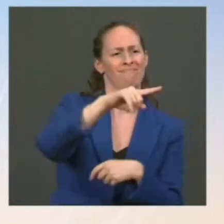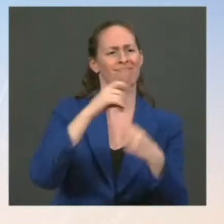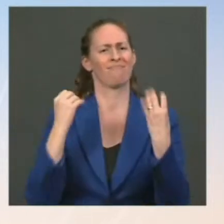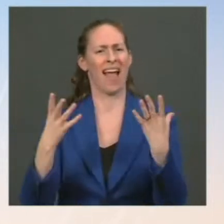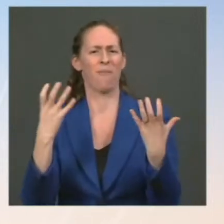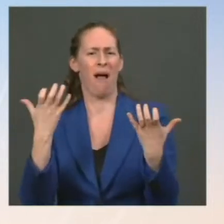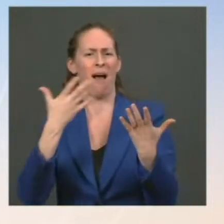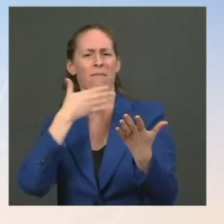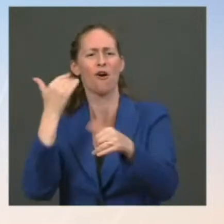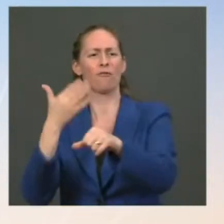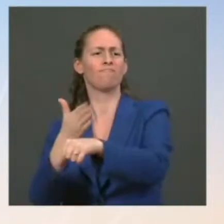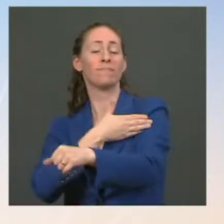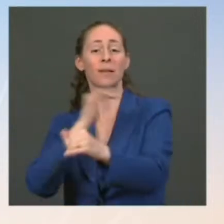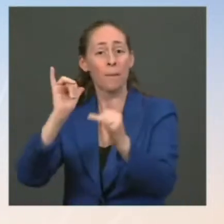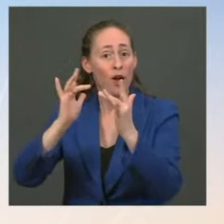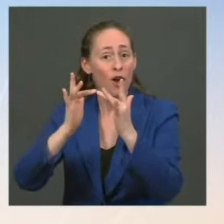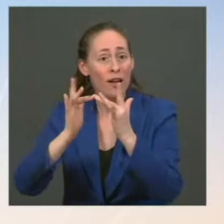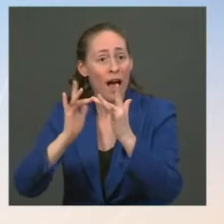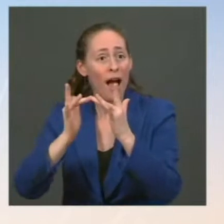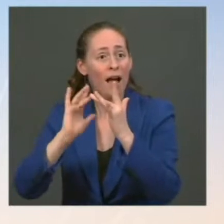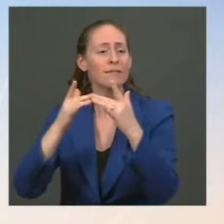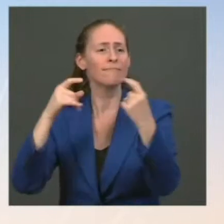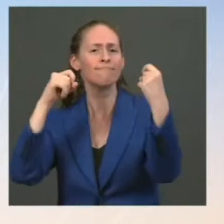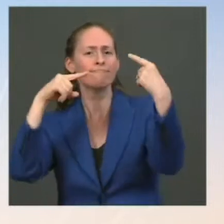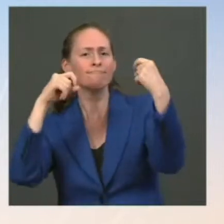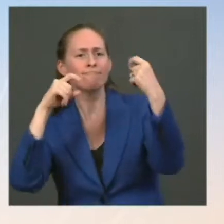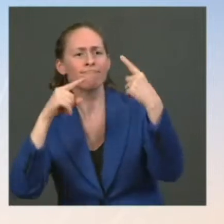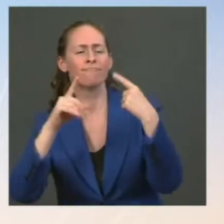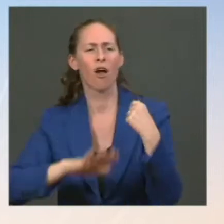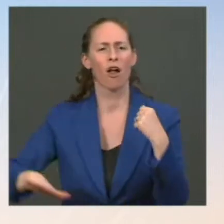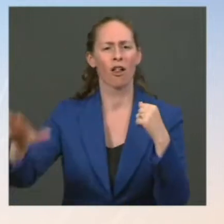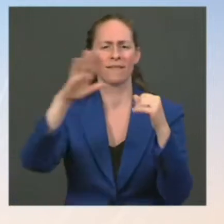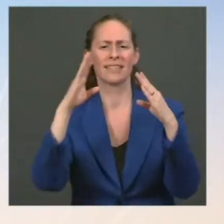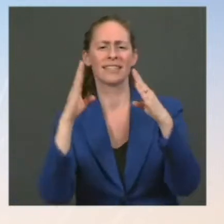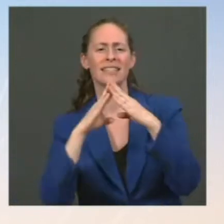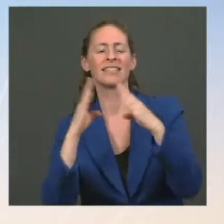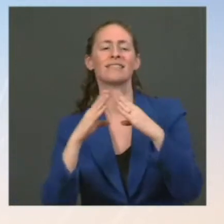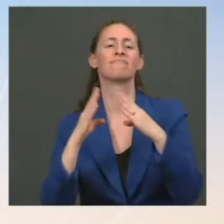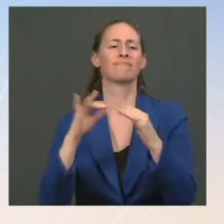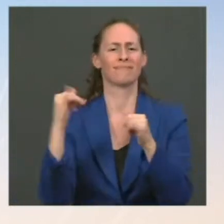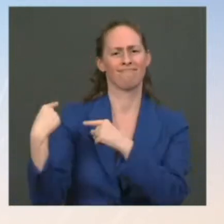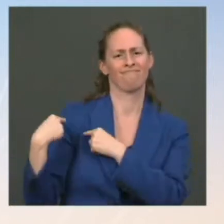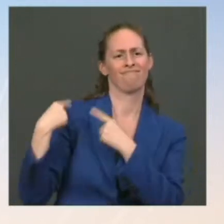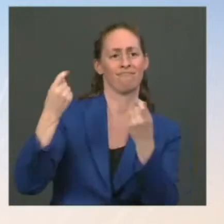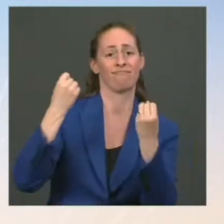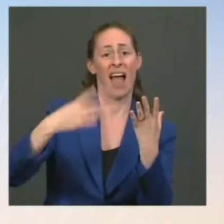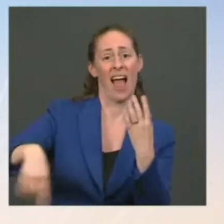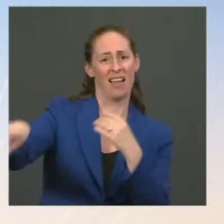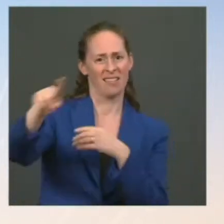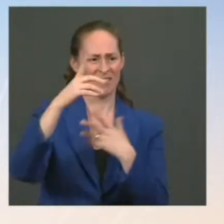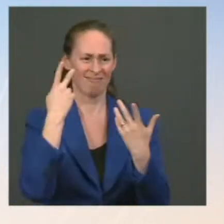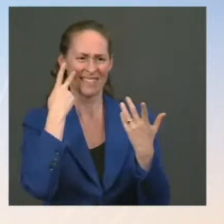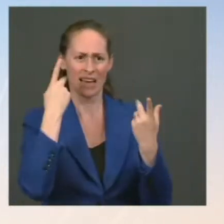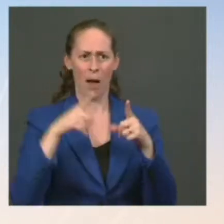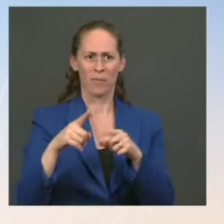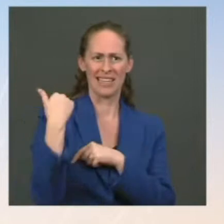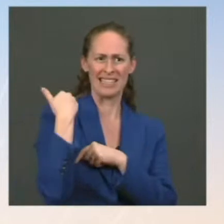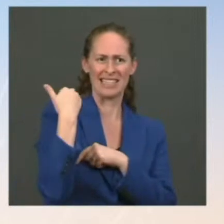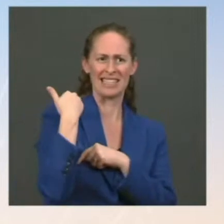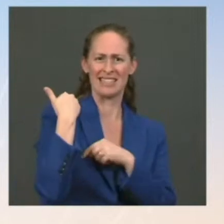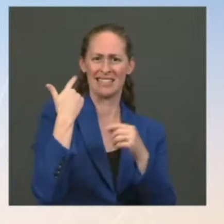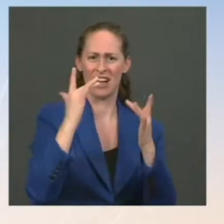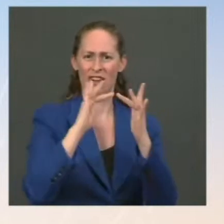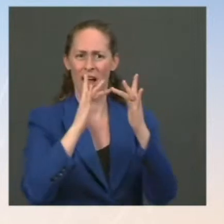rural communities who haven't had access over the past several years, which over 75% and 66% of